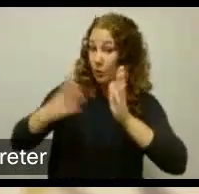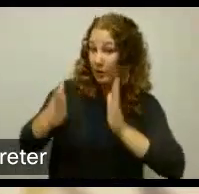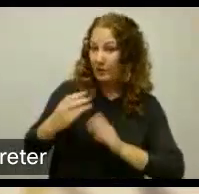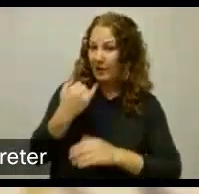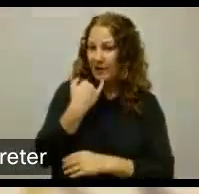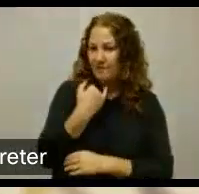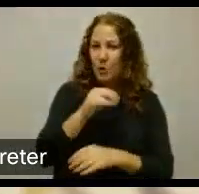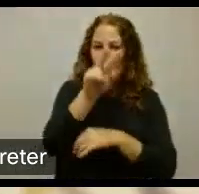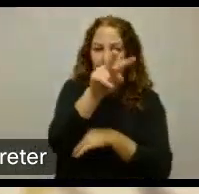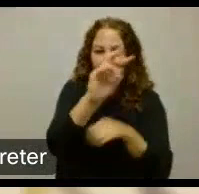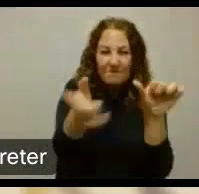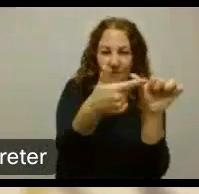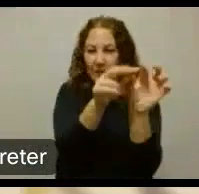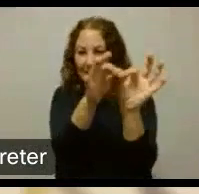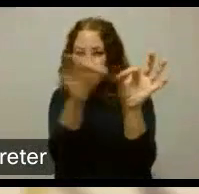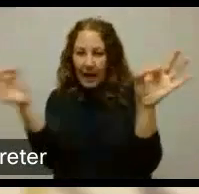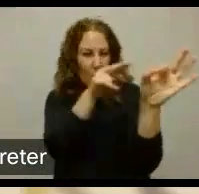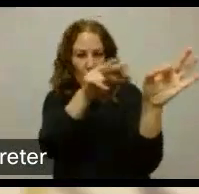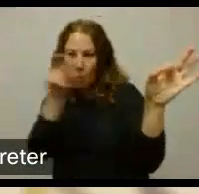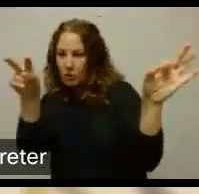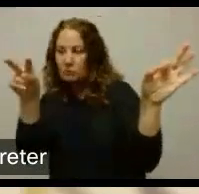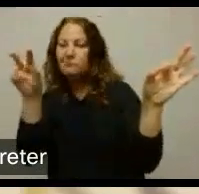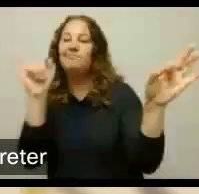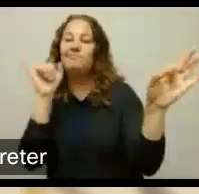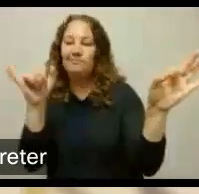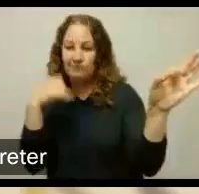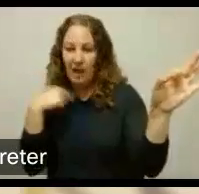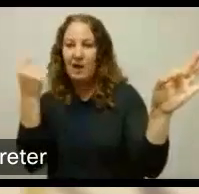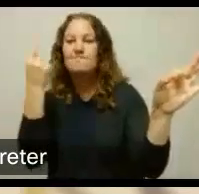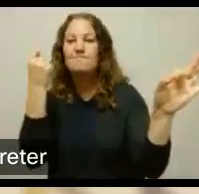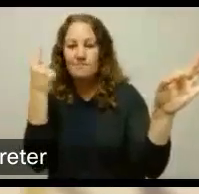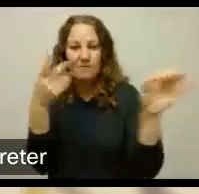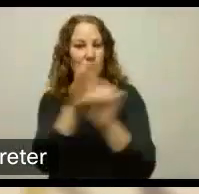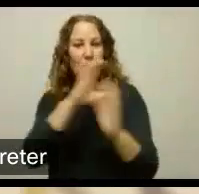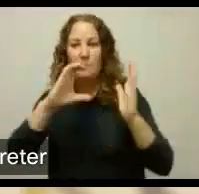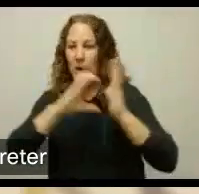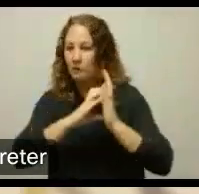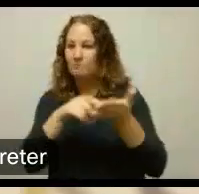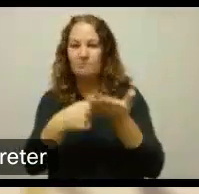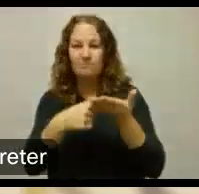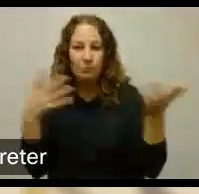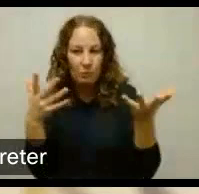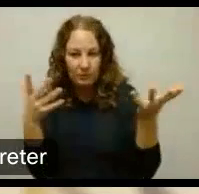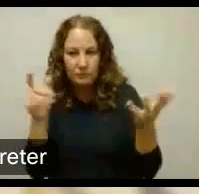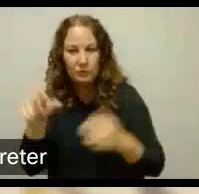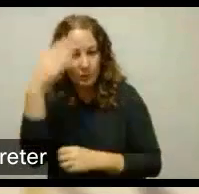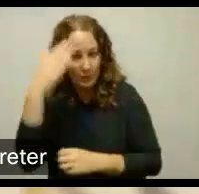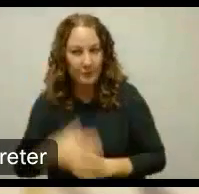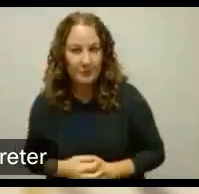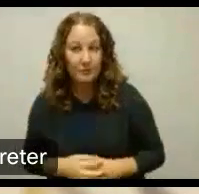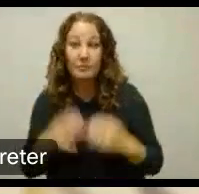reading your very first sentence, should have a sense of what your whole paragraph is about. They can